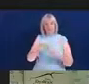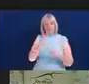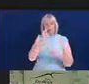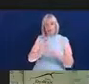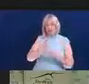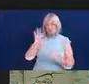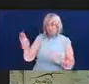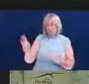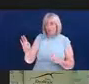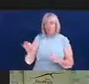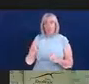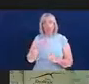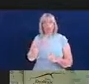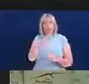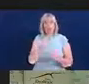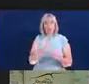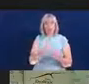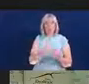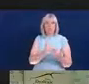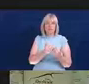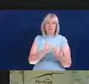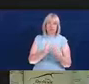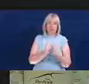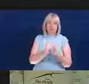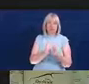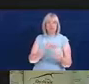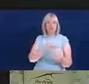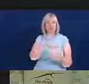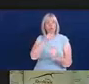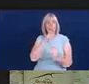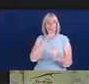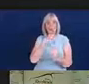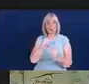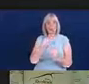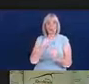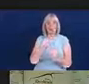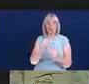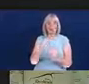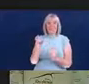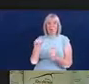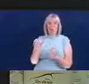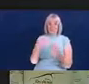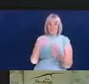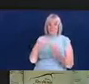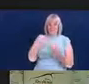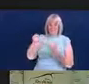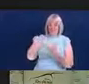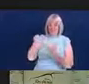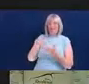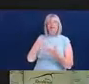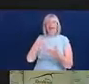invoices and then claiming back the costs as an employer. Depending on the size of your organisation depends